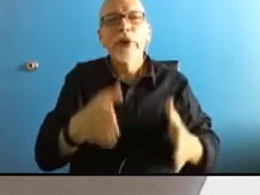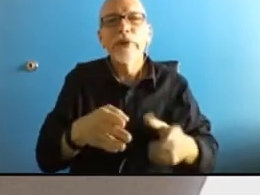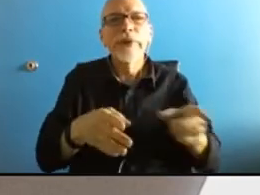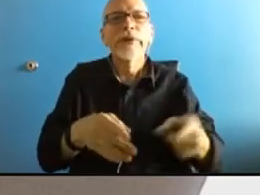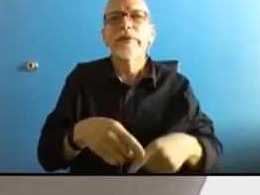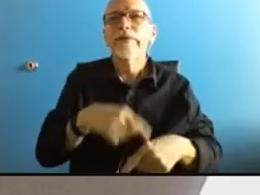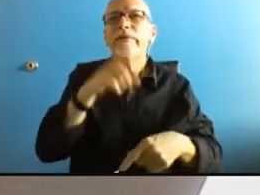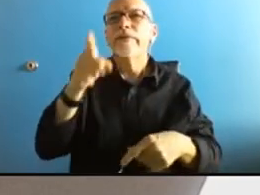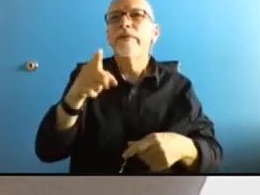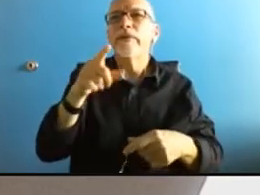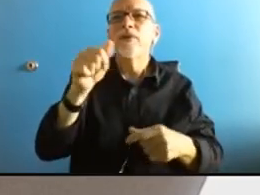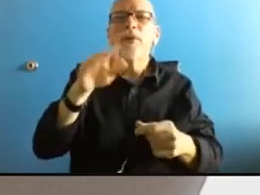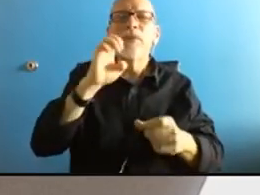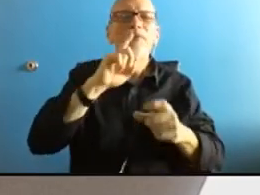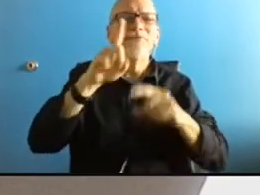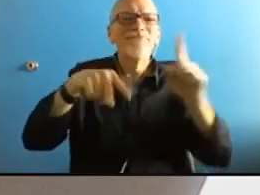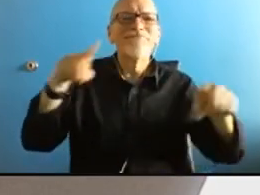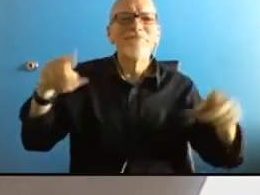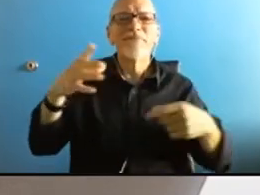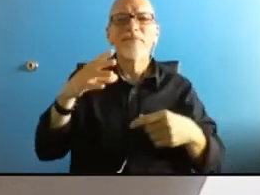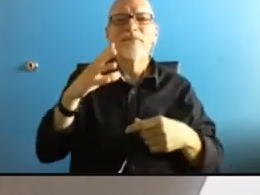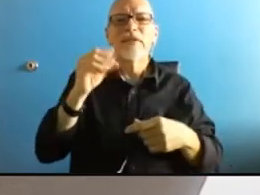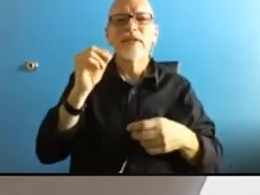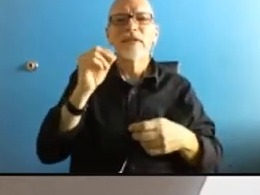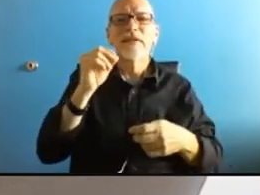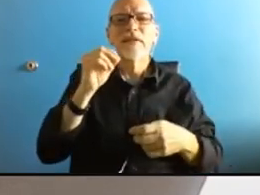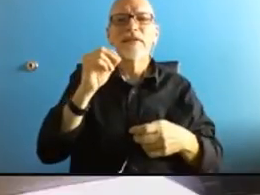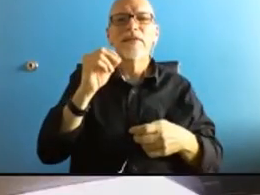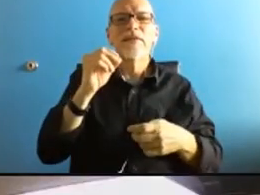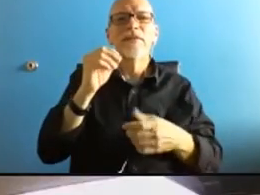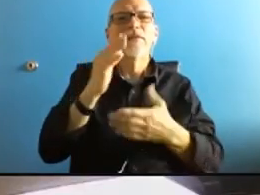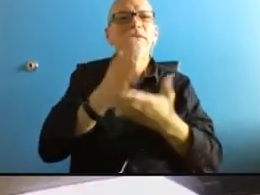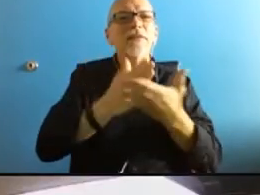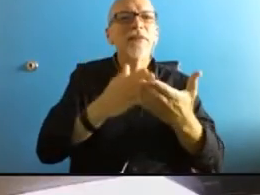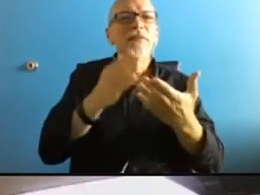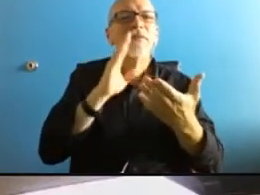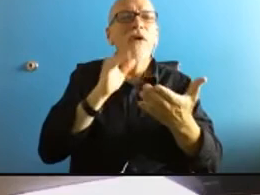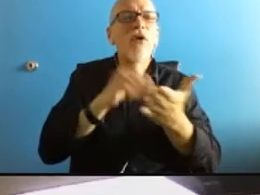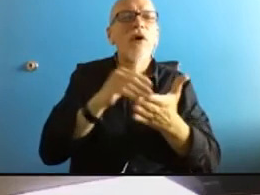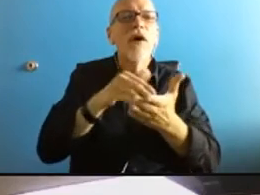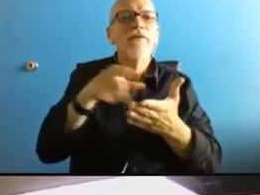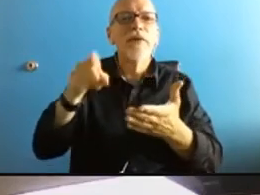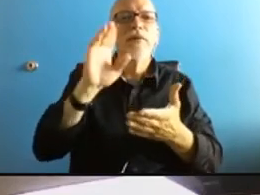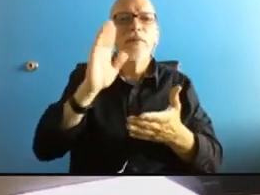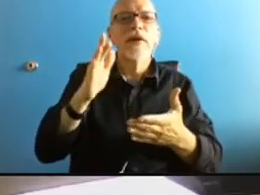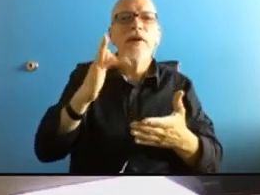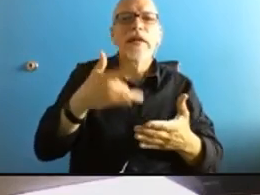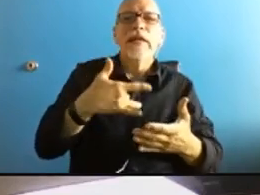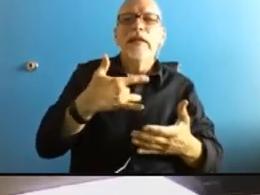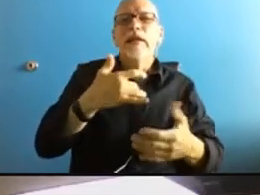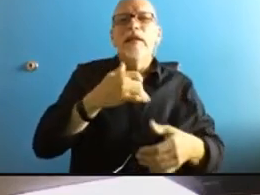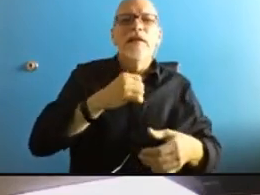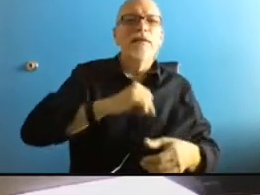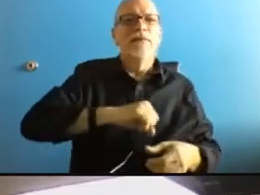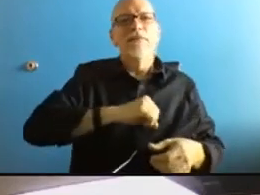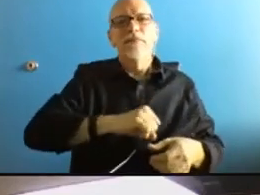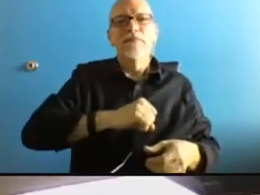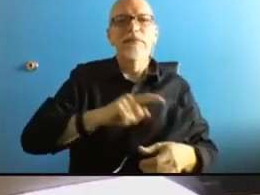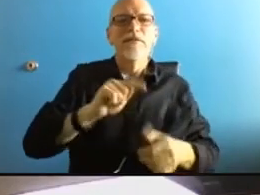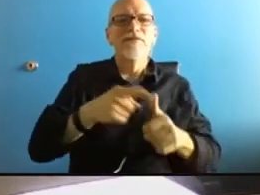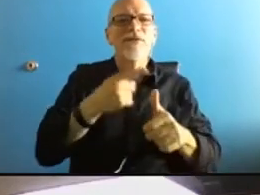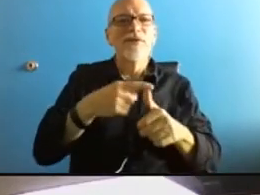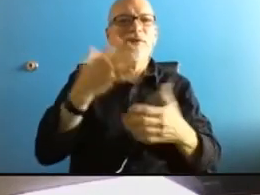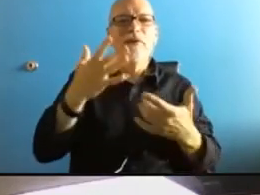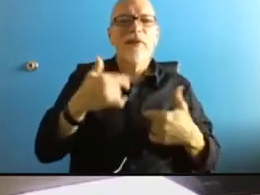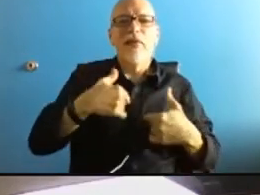could be, and so a lot of times they tend to be a little apprehensive, like, wait a minute, I'm not